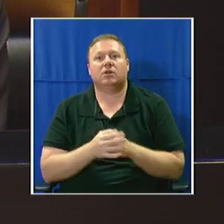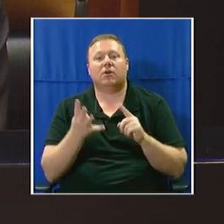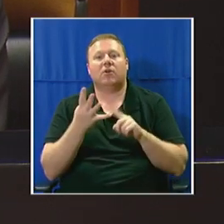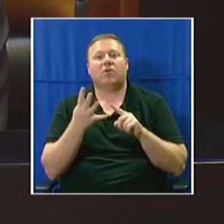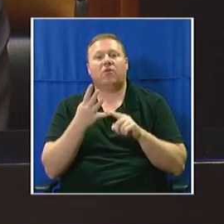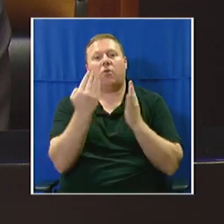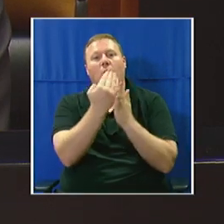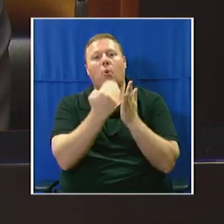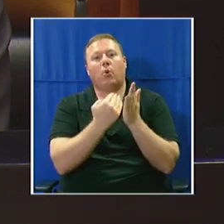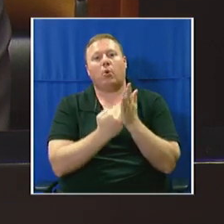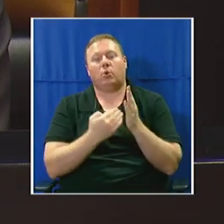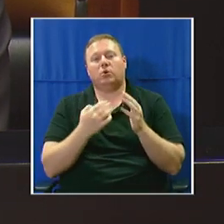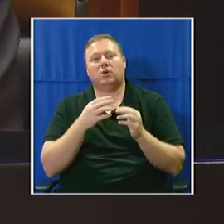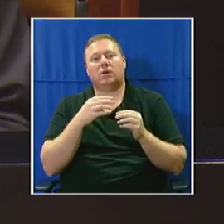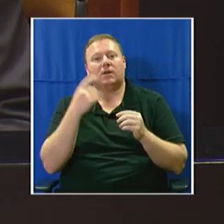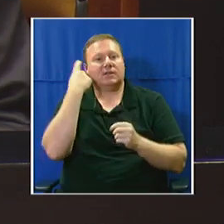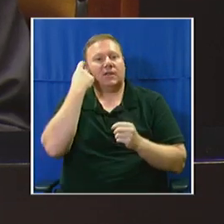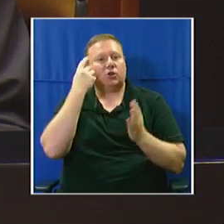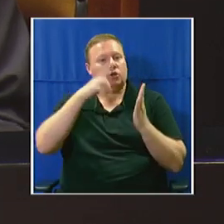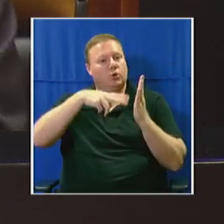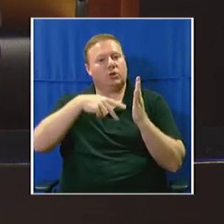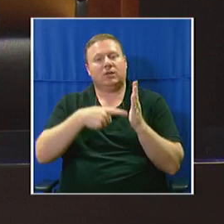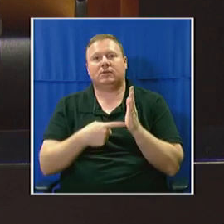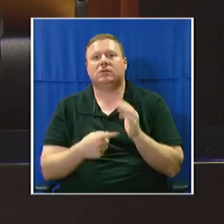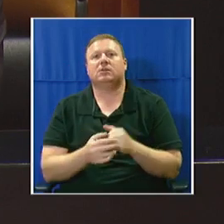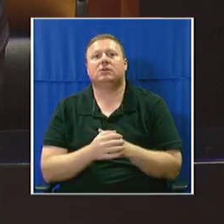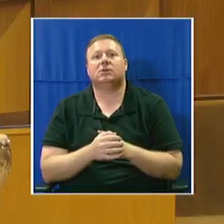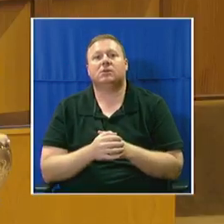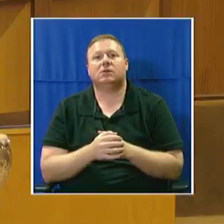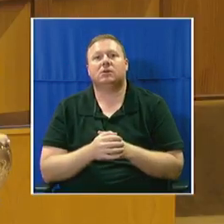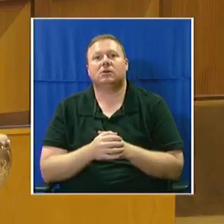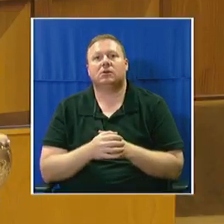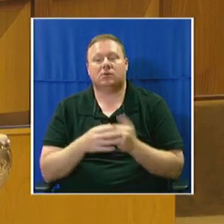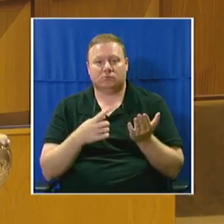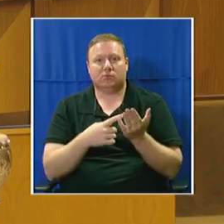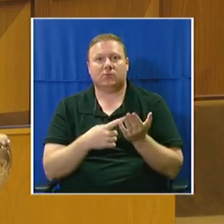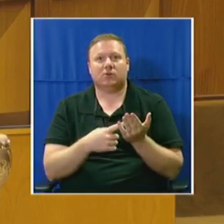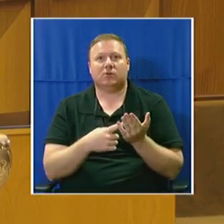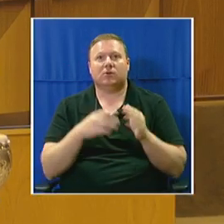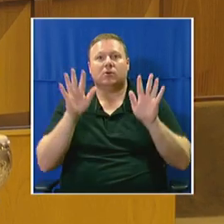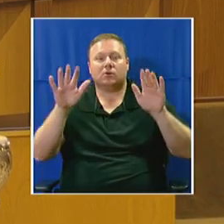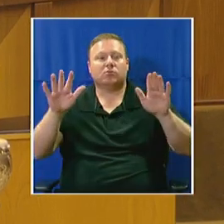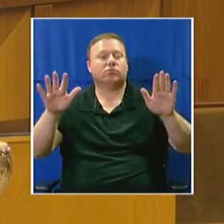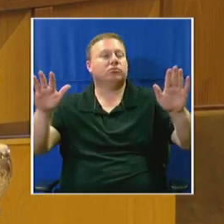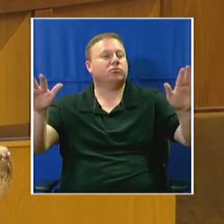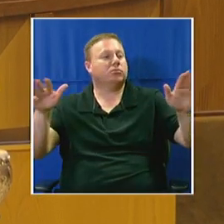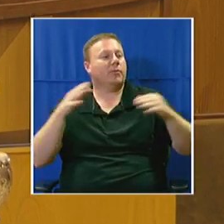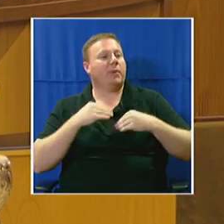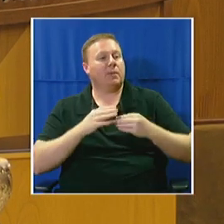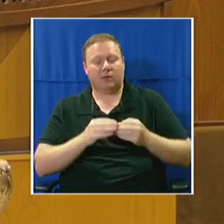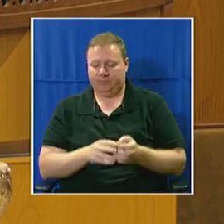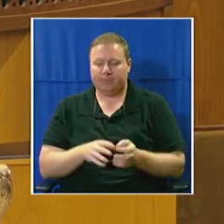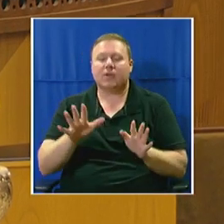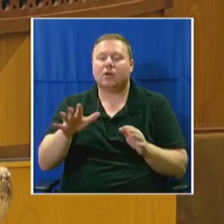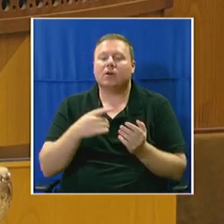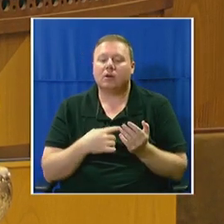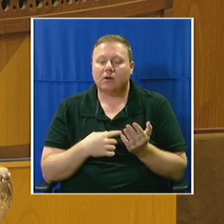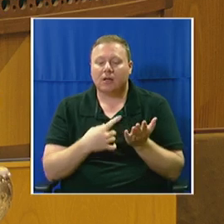much thank you honorable members honorable members the motion is that the report be adopted are there any objections no